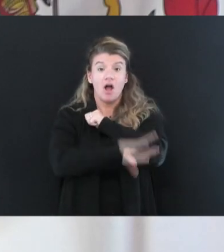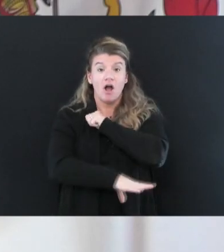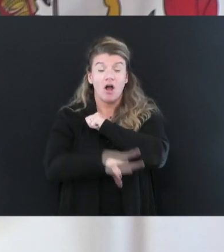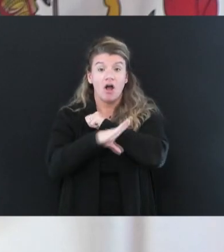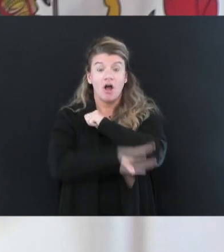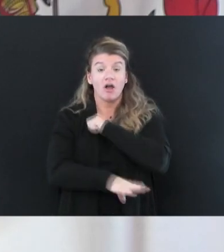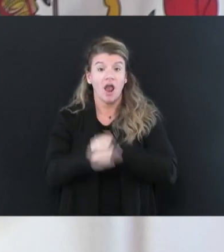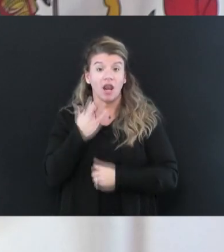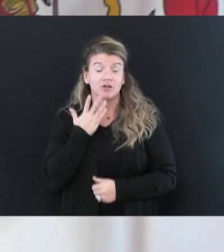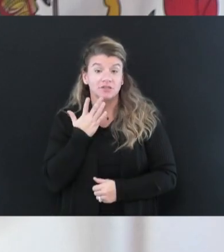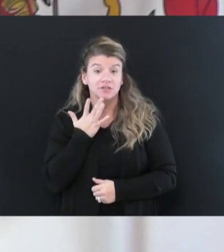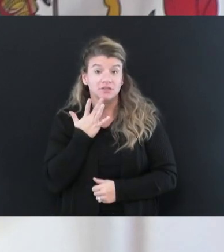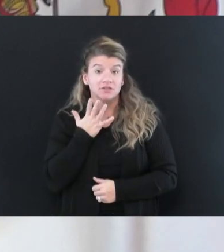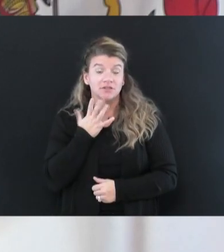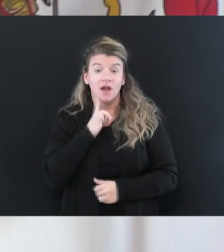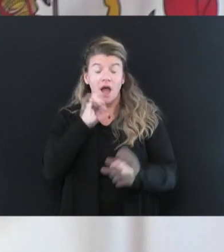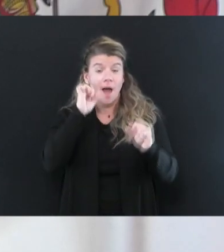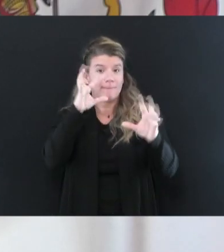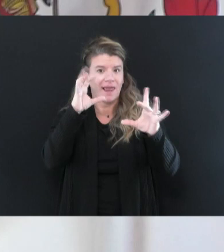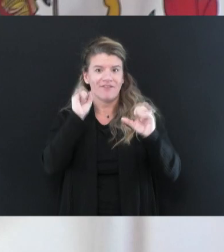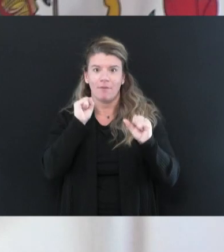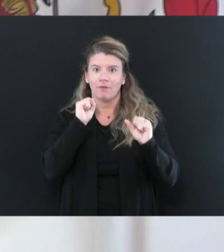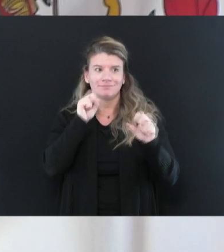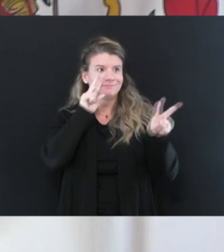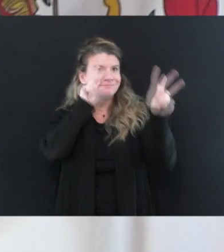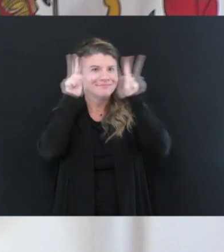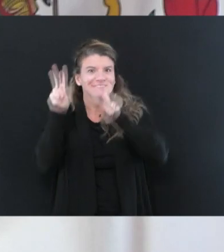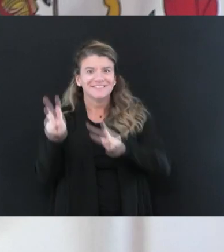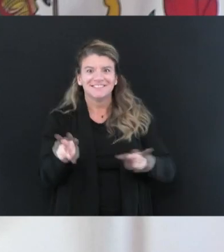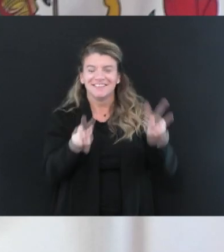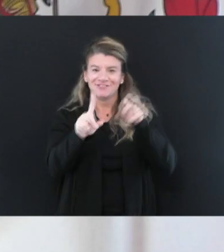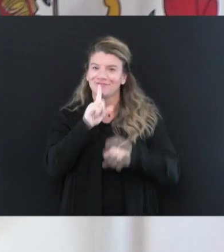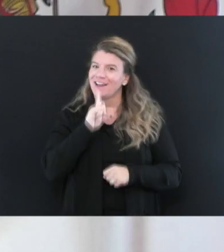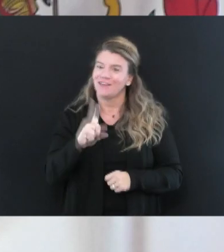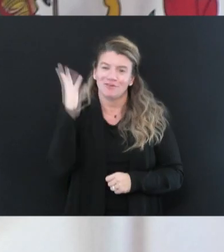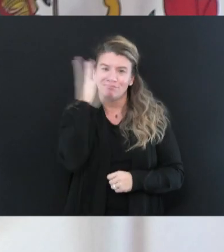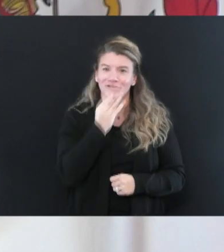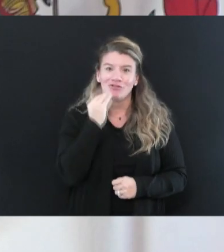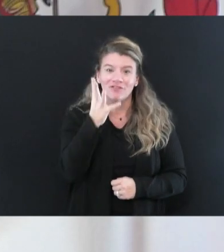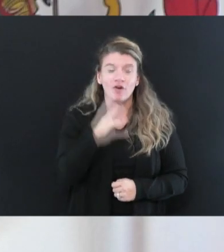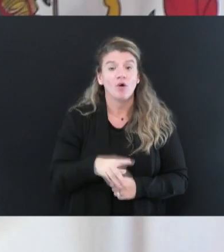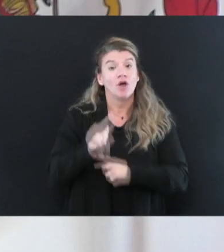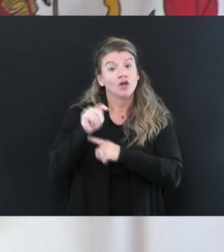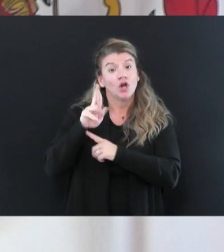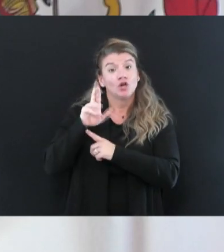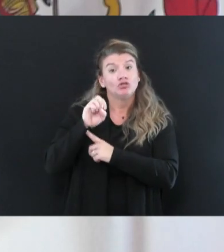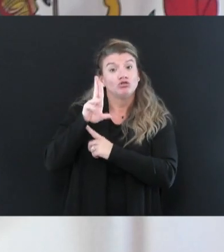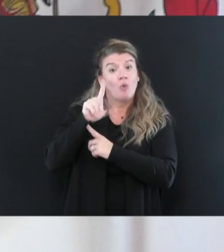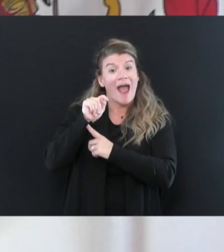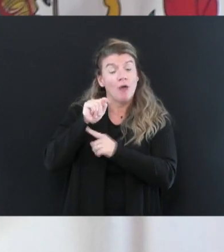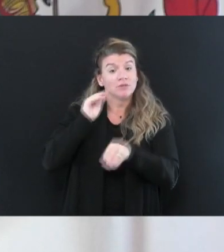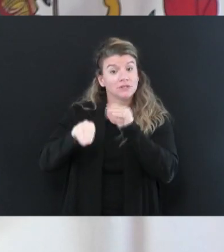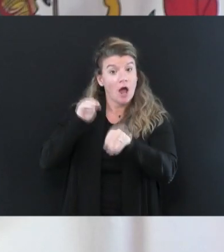unbelievable, are they not? And the trout stocking is